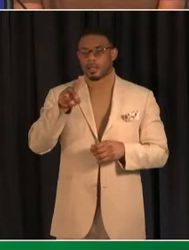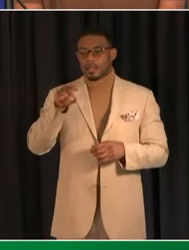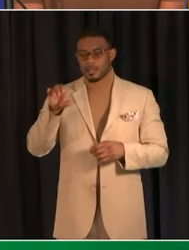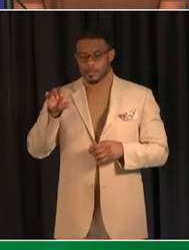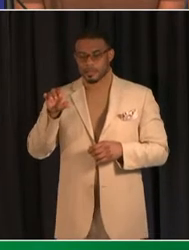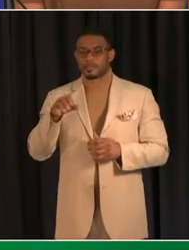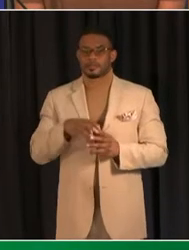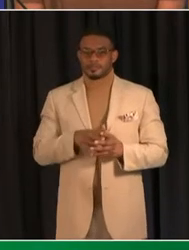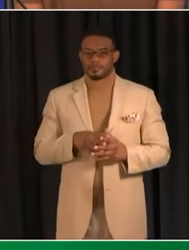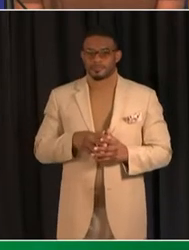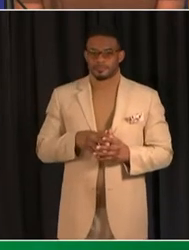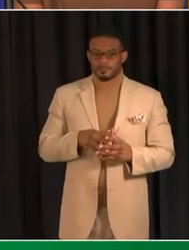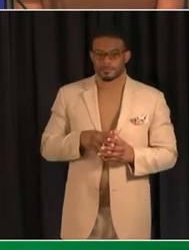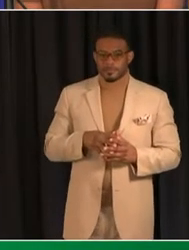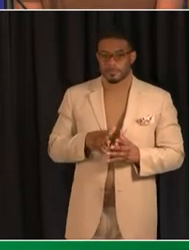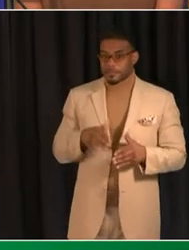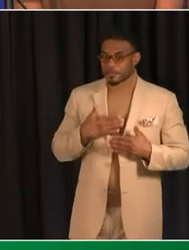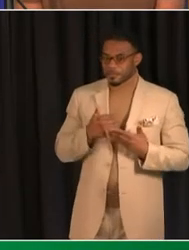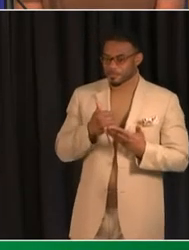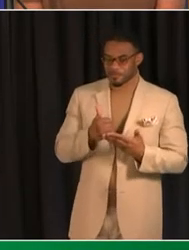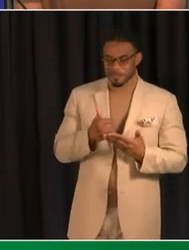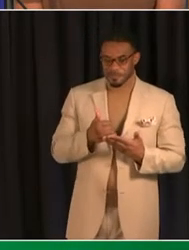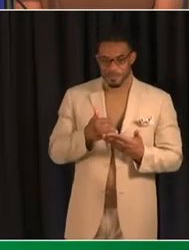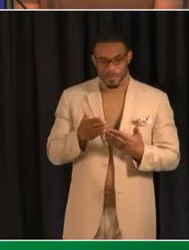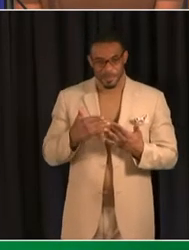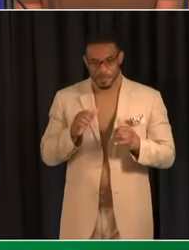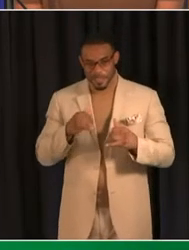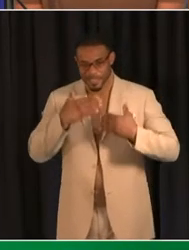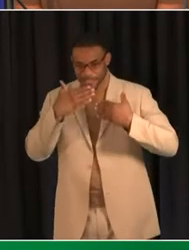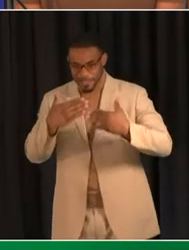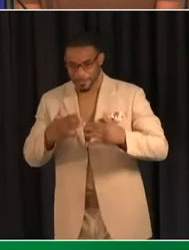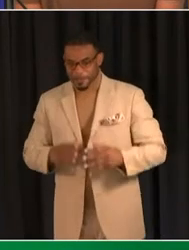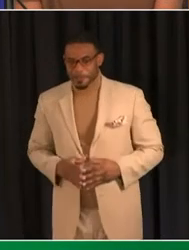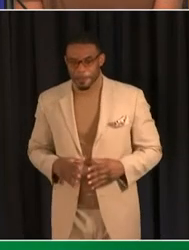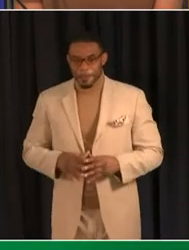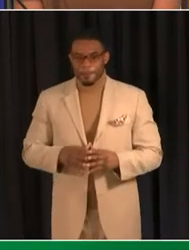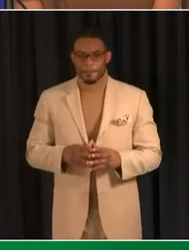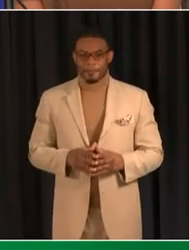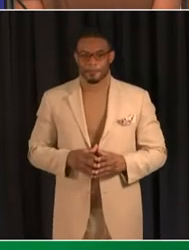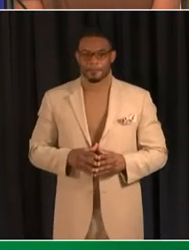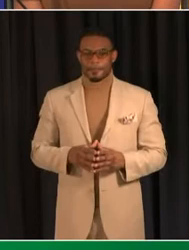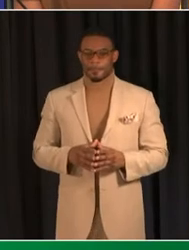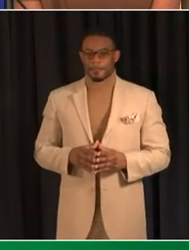we.co/WeWorkInDC, and happy to help however we can. Thank you.